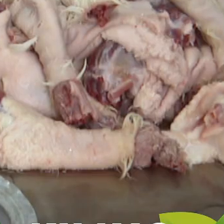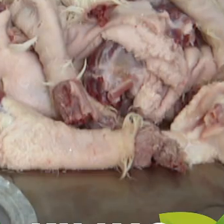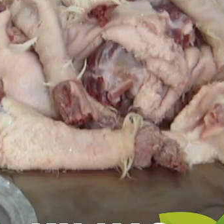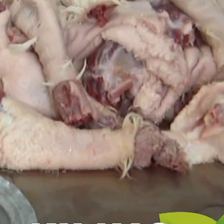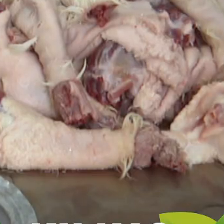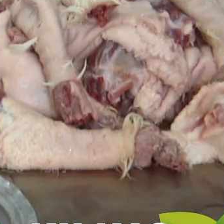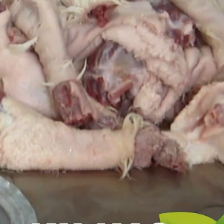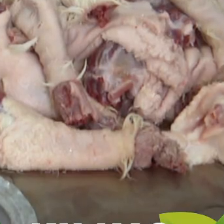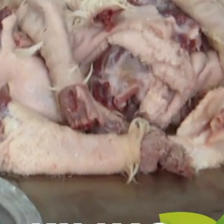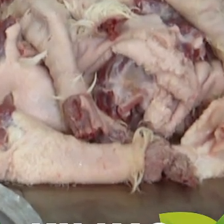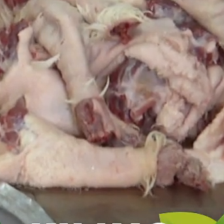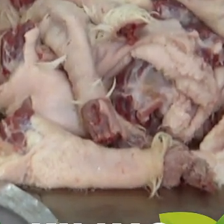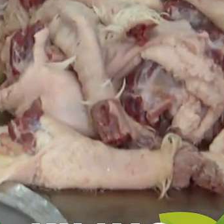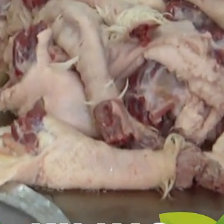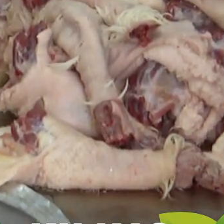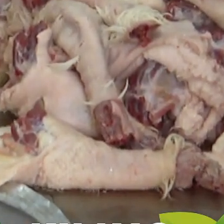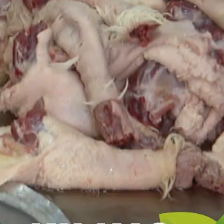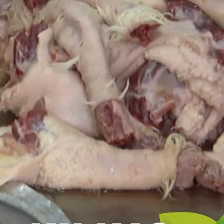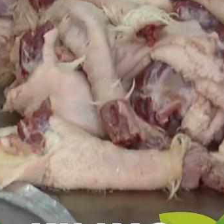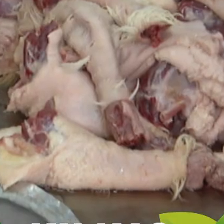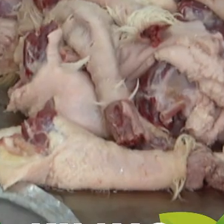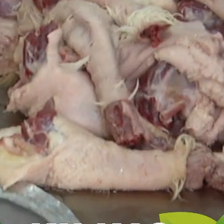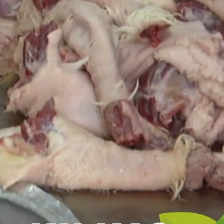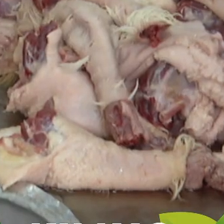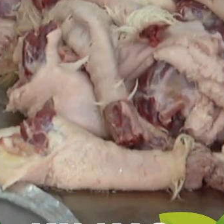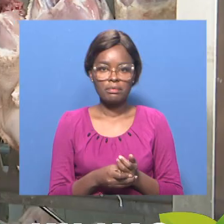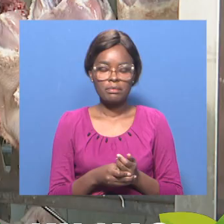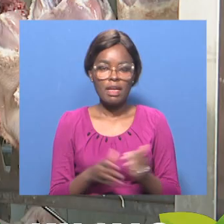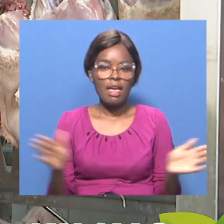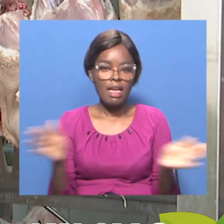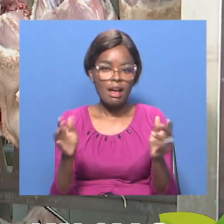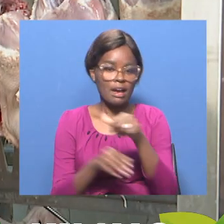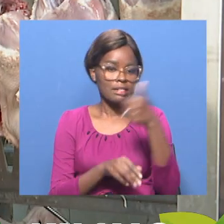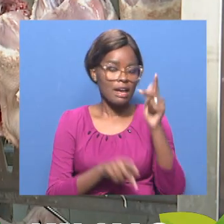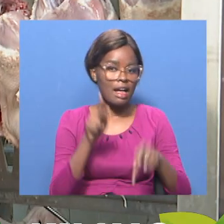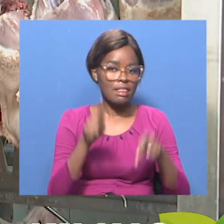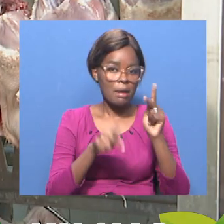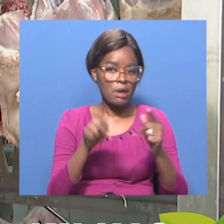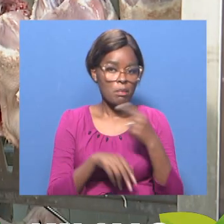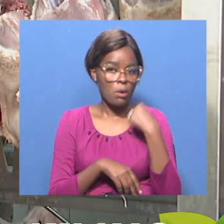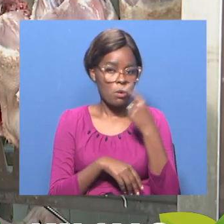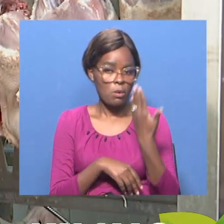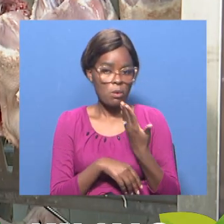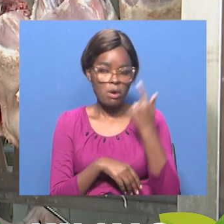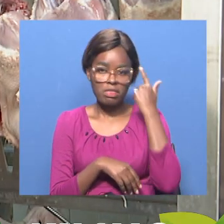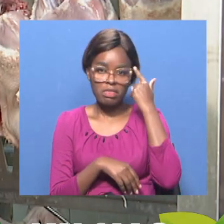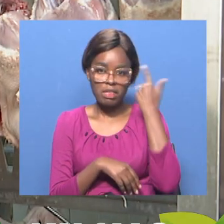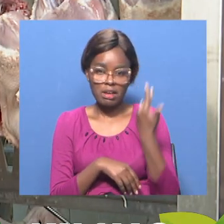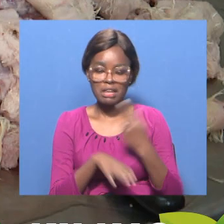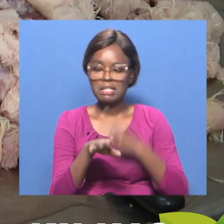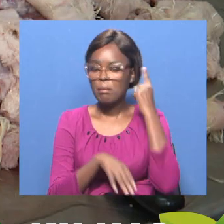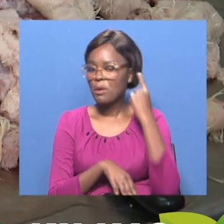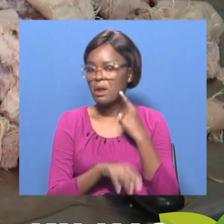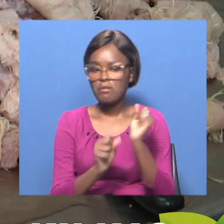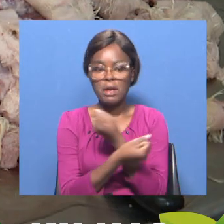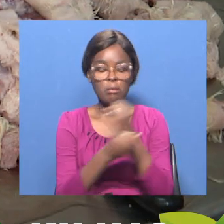quite good at it, but right now I improved and I'm good at it. So encourage other people who think that when